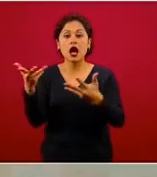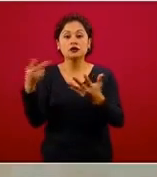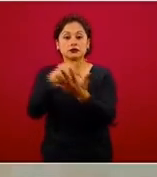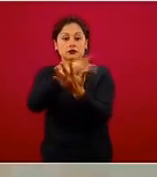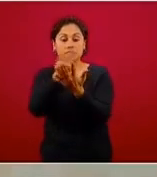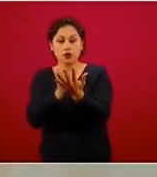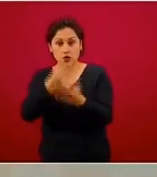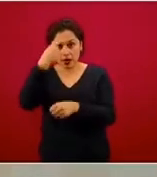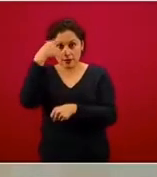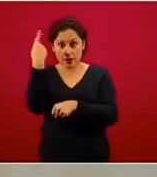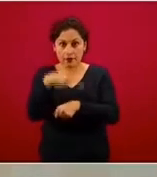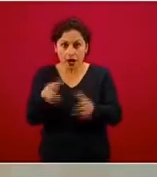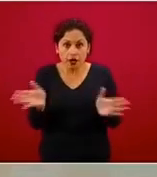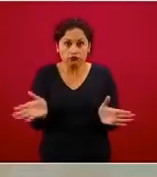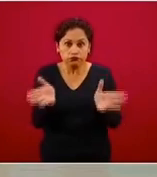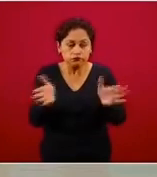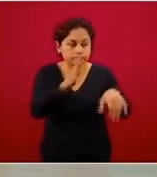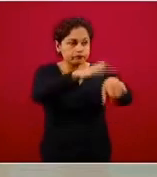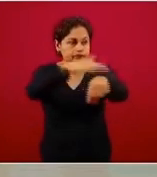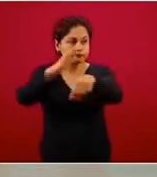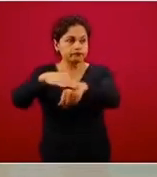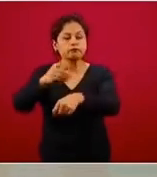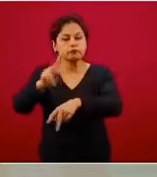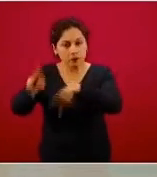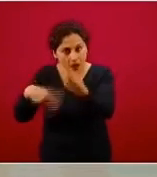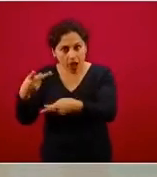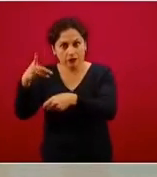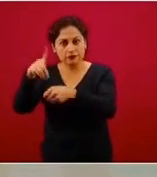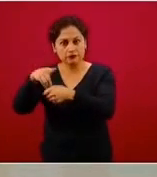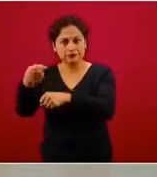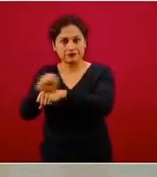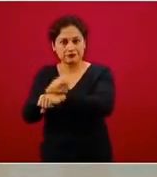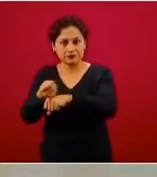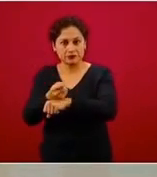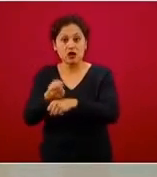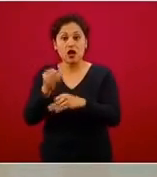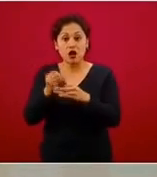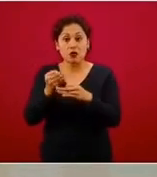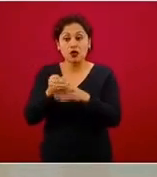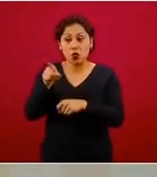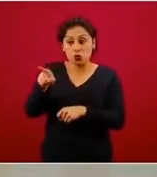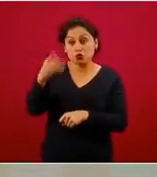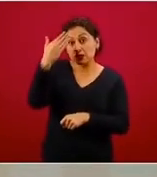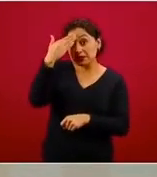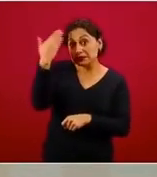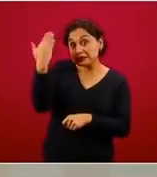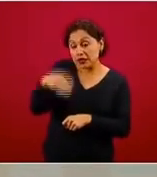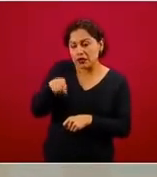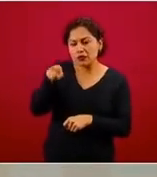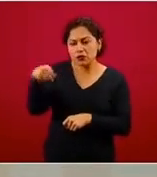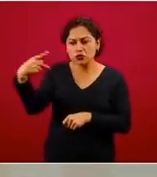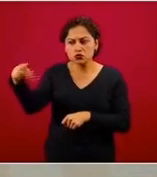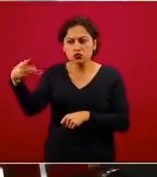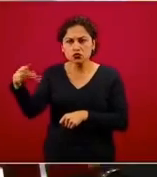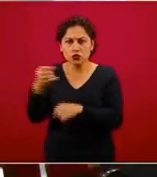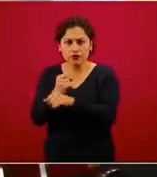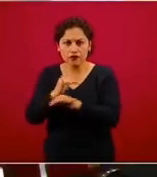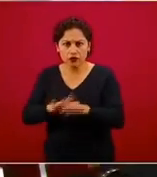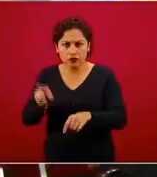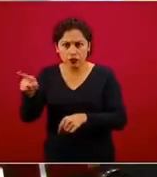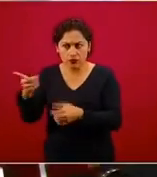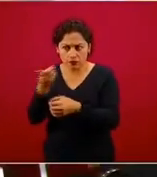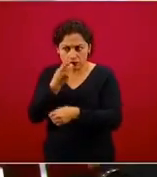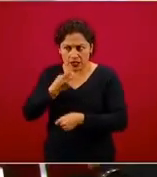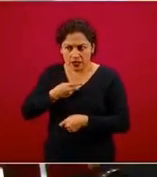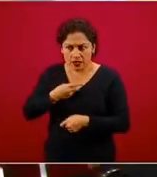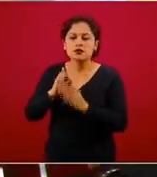program exactly to support and encourage people to donate. And